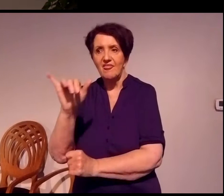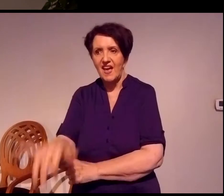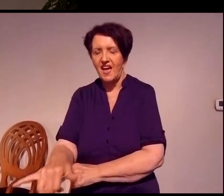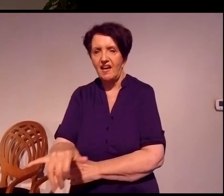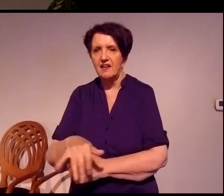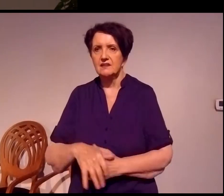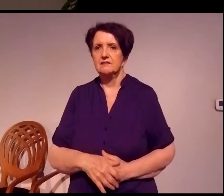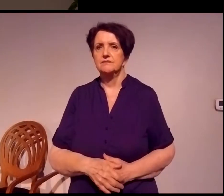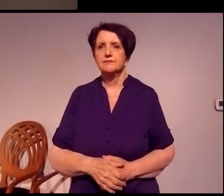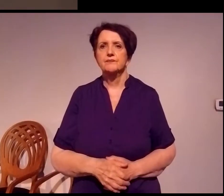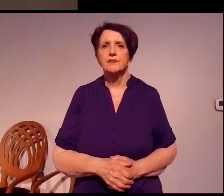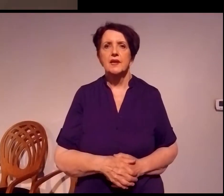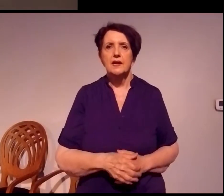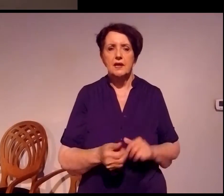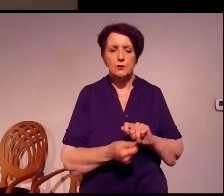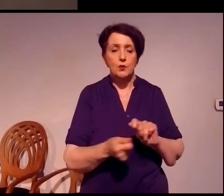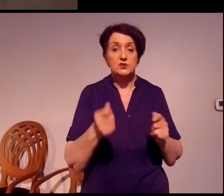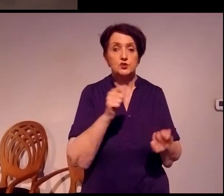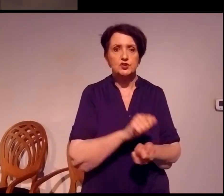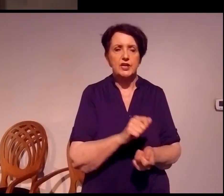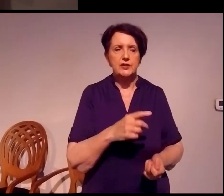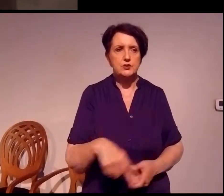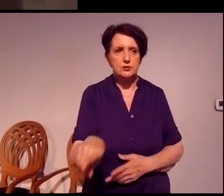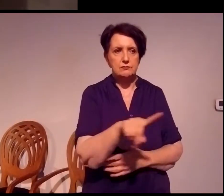in a way that will transform you.